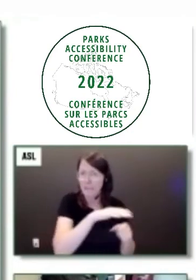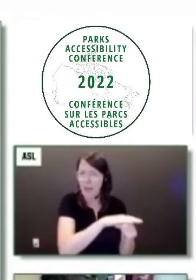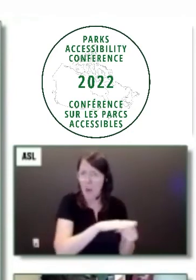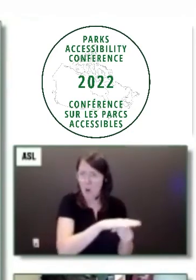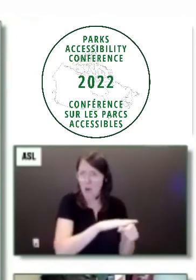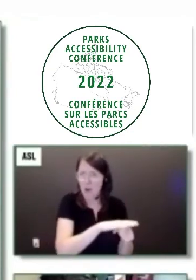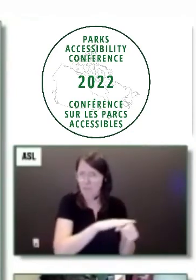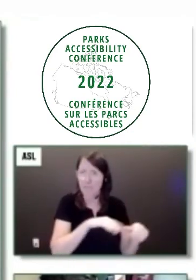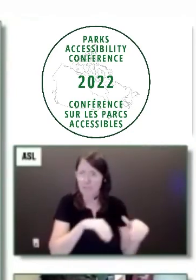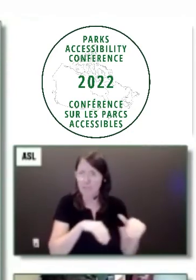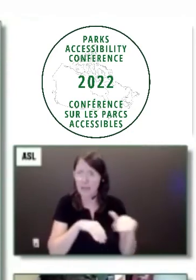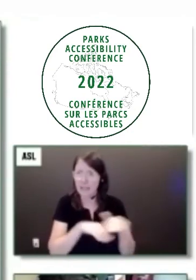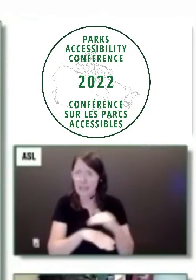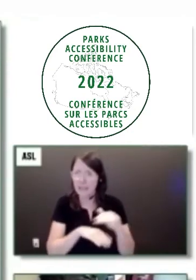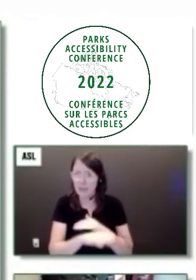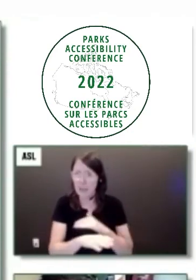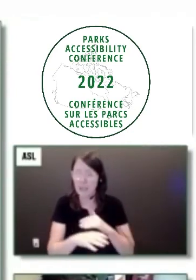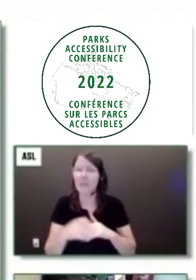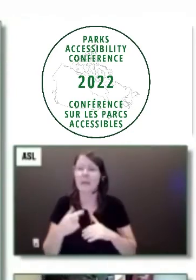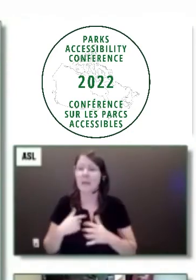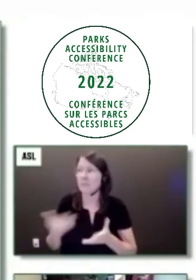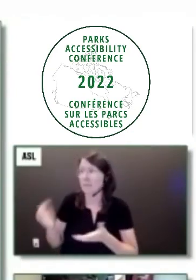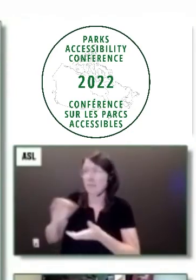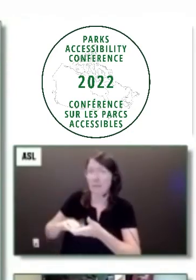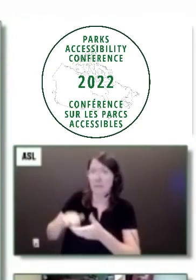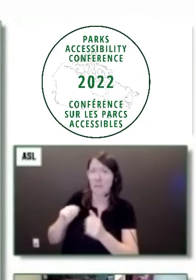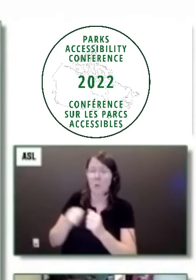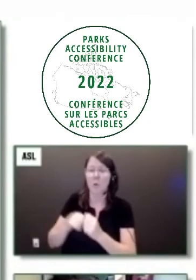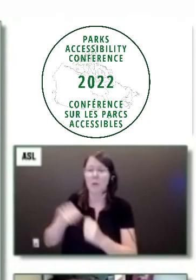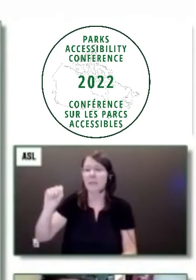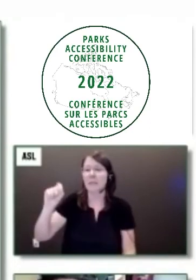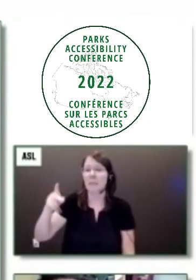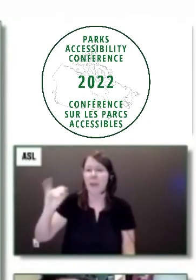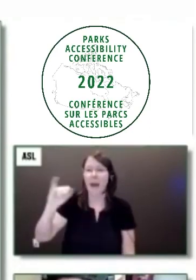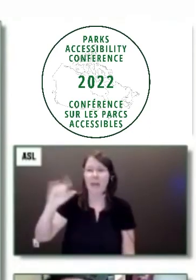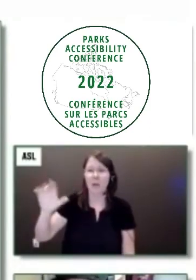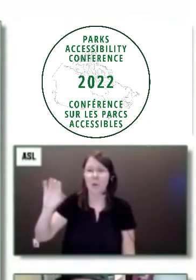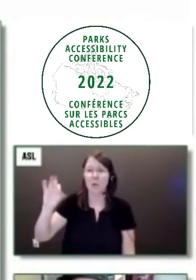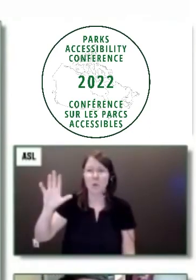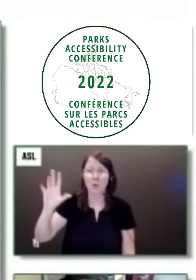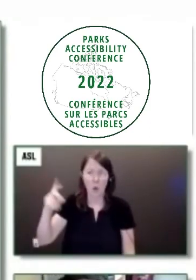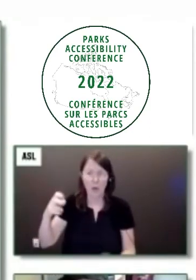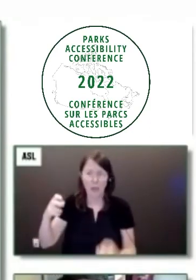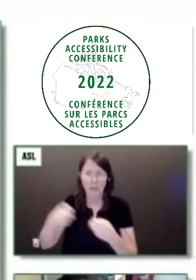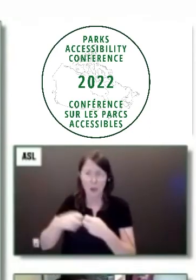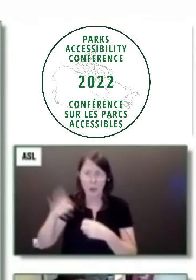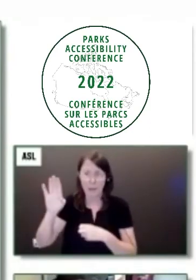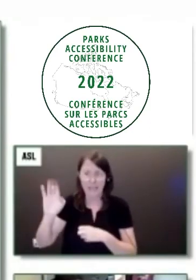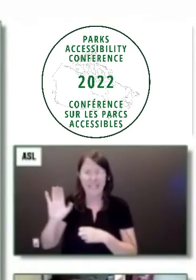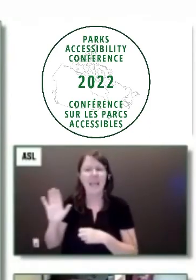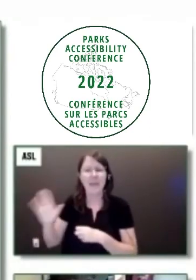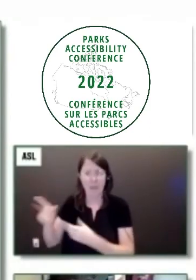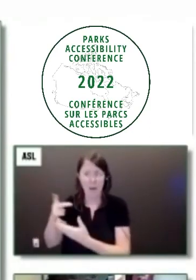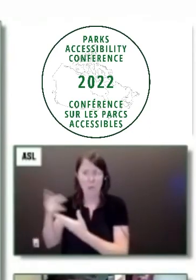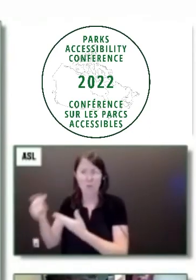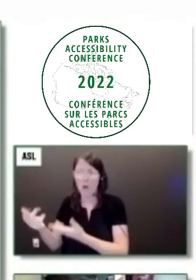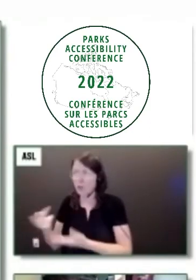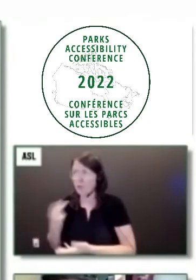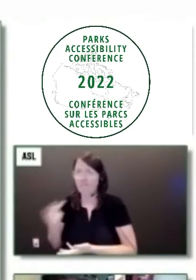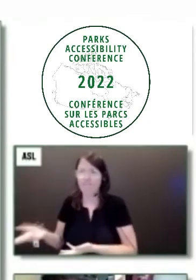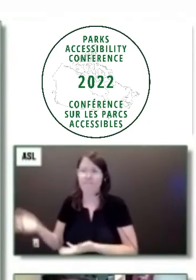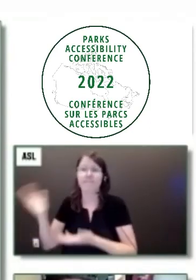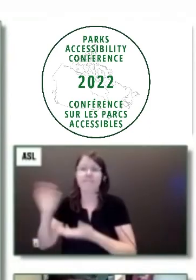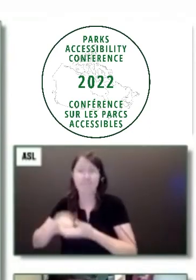in partnership with Spinal Cord Injury BC and their Access BC initiative. The conceptual foundations I'll speak to at the